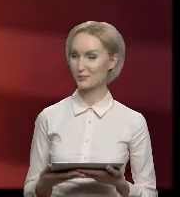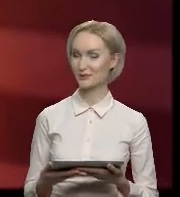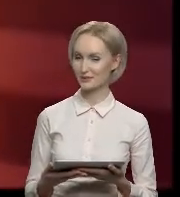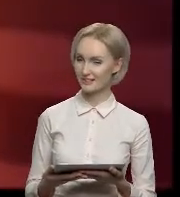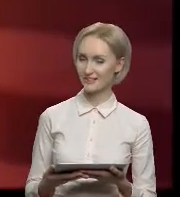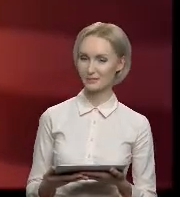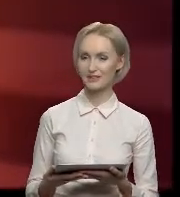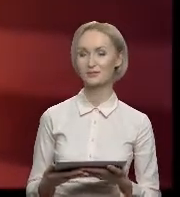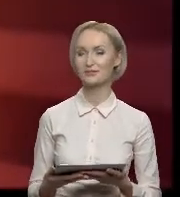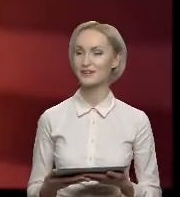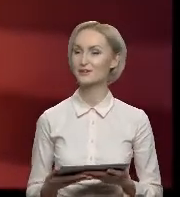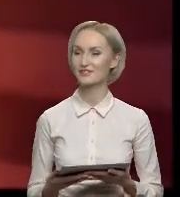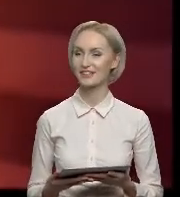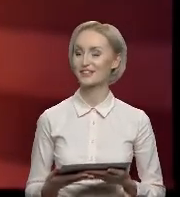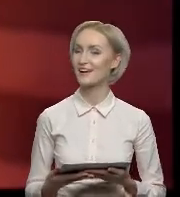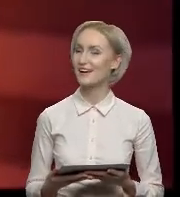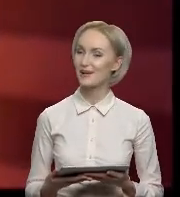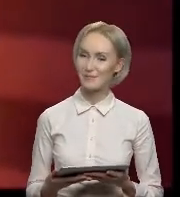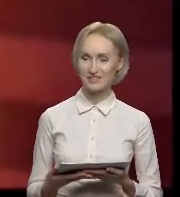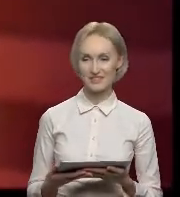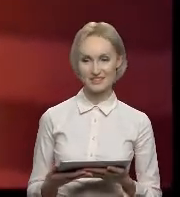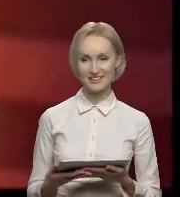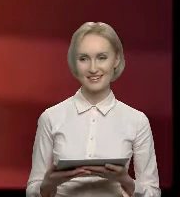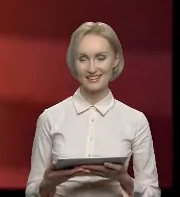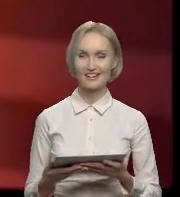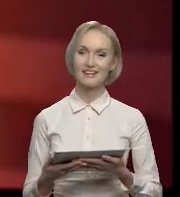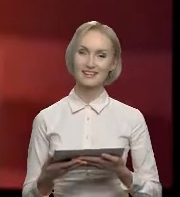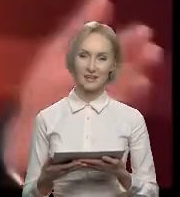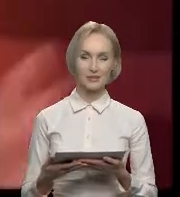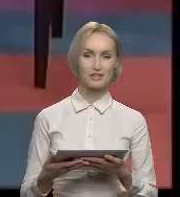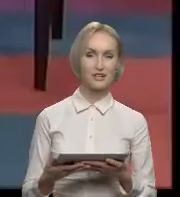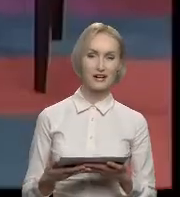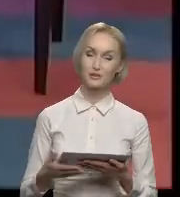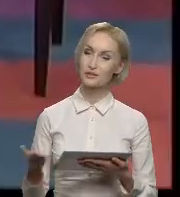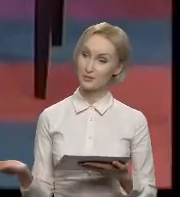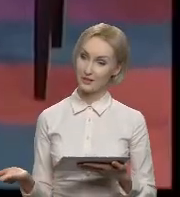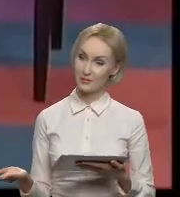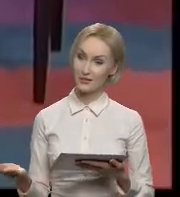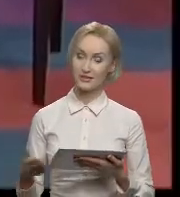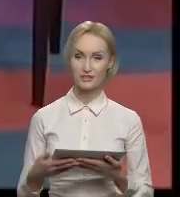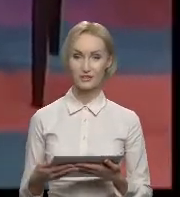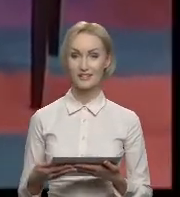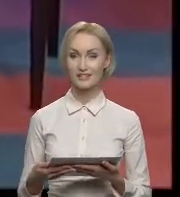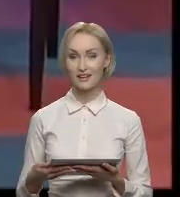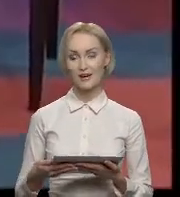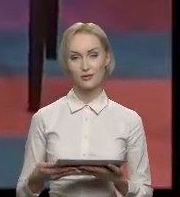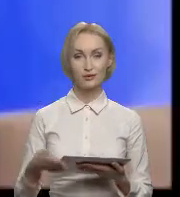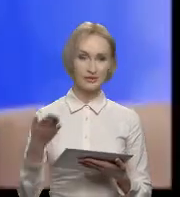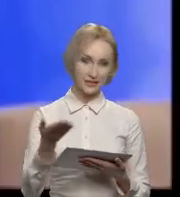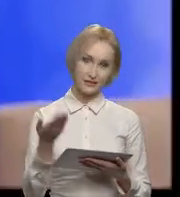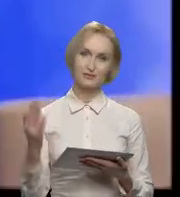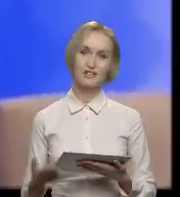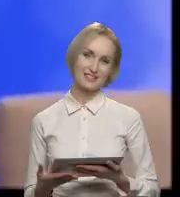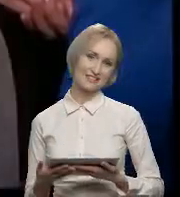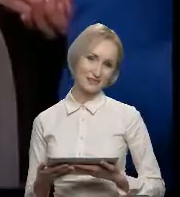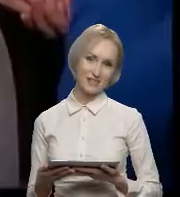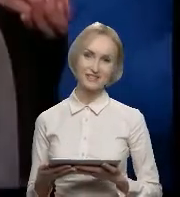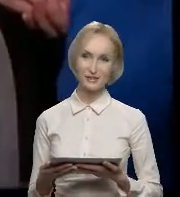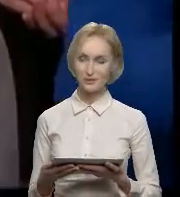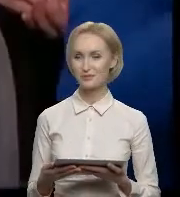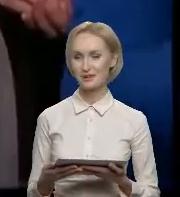say are just like baby Moses. They're in denial. Please welcome Nene to the show. Nene, how you doing? I'm fine. How are you, Bill? All right, Nene.